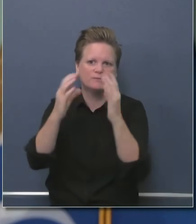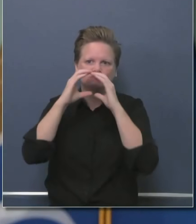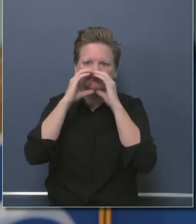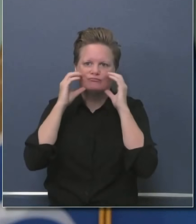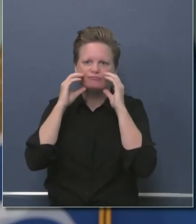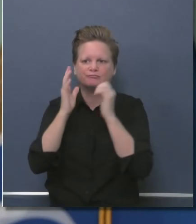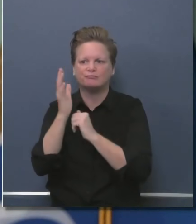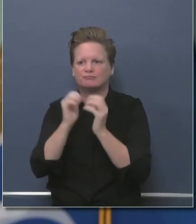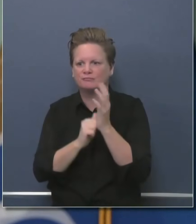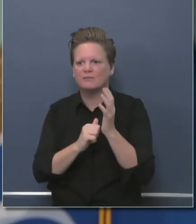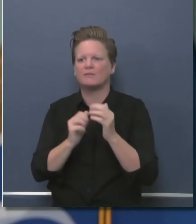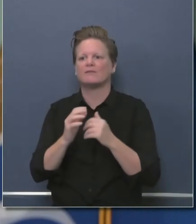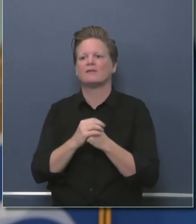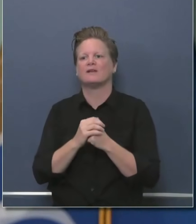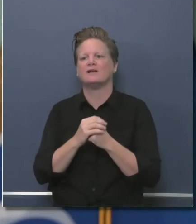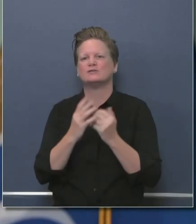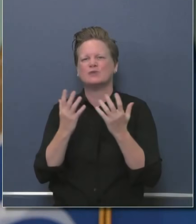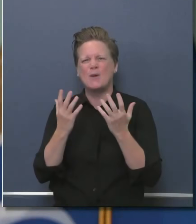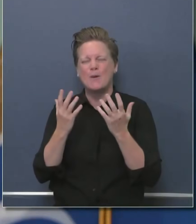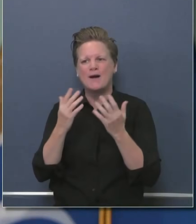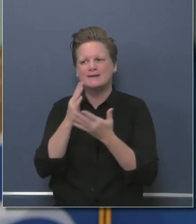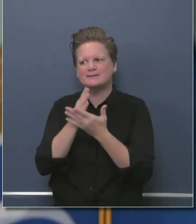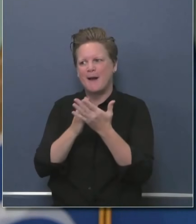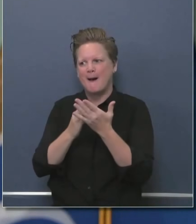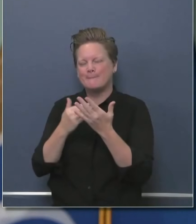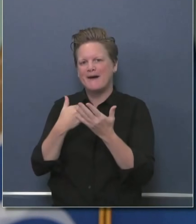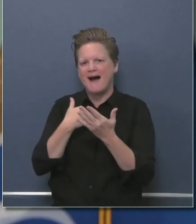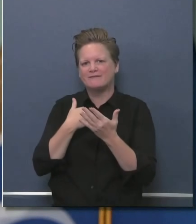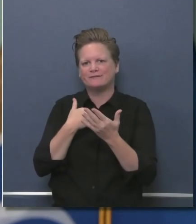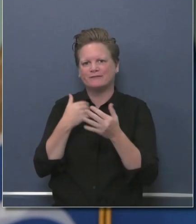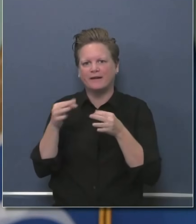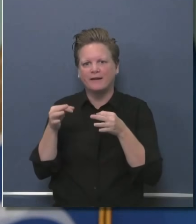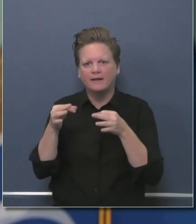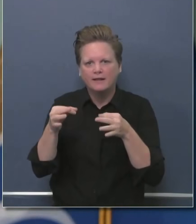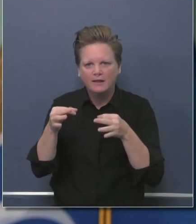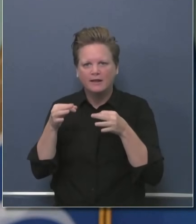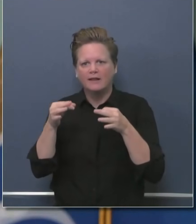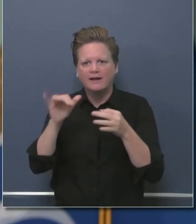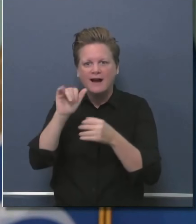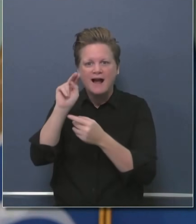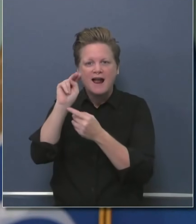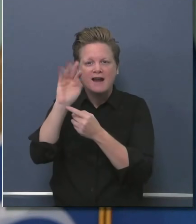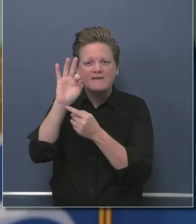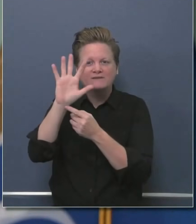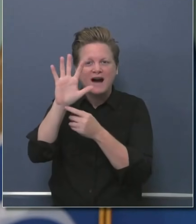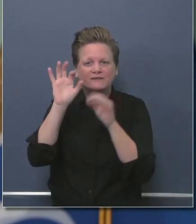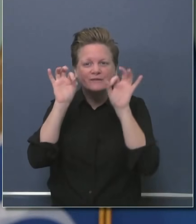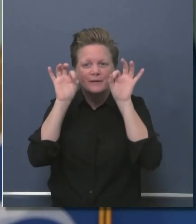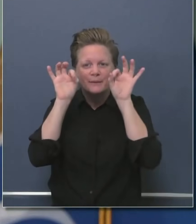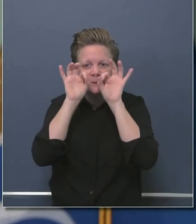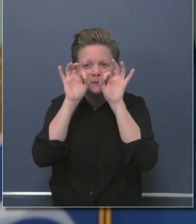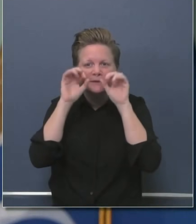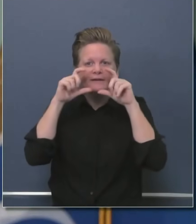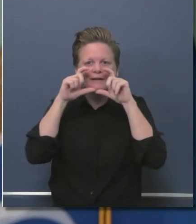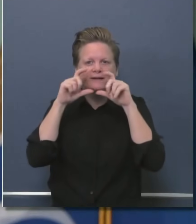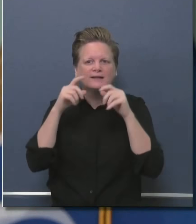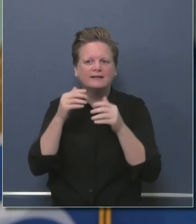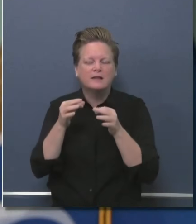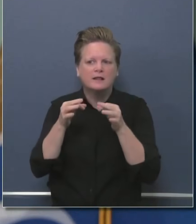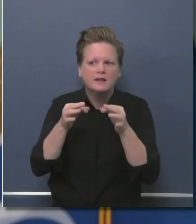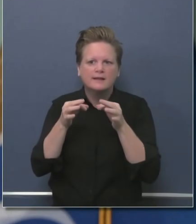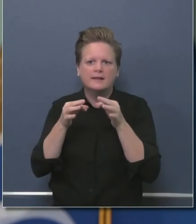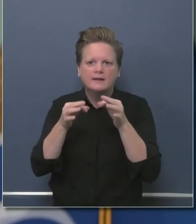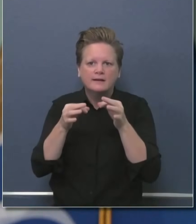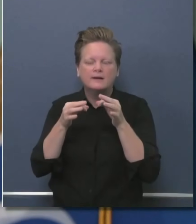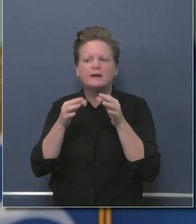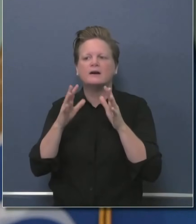the N95s, the respirators, a few weeks. But we were able to get earlier the surgical masks, which